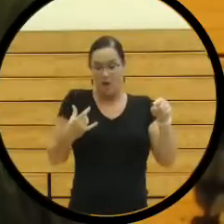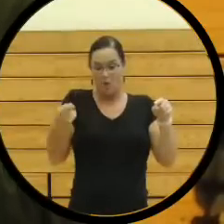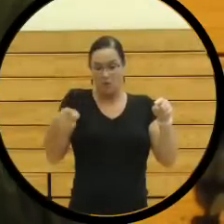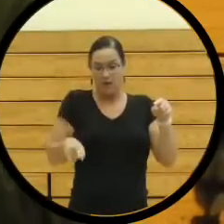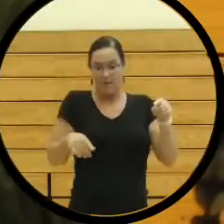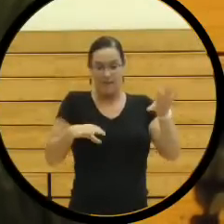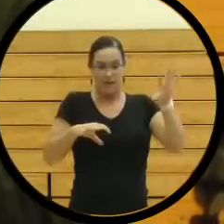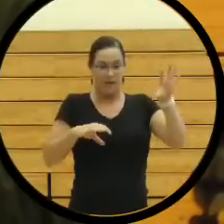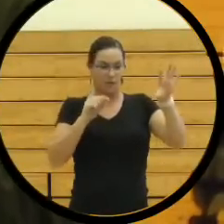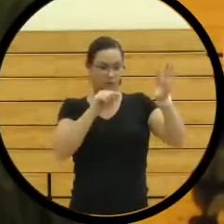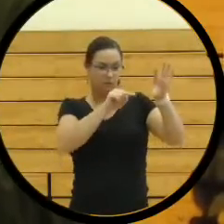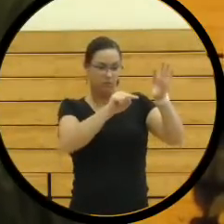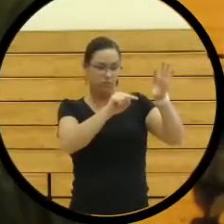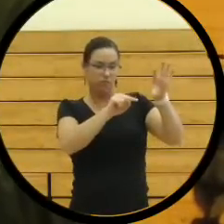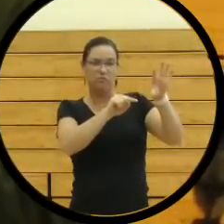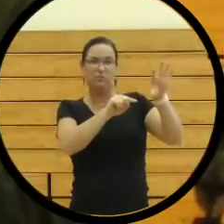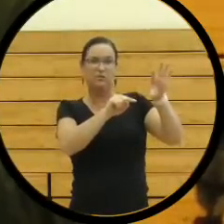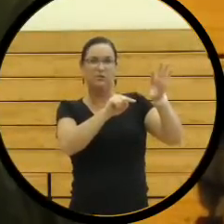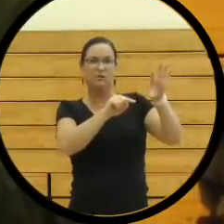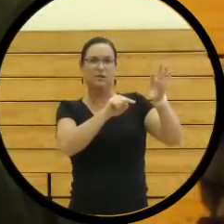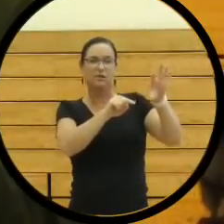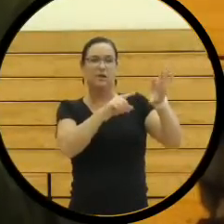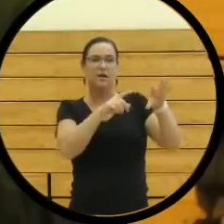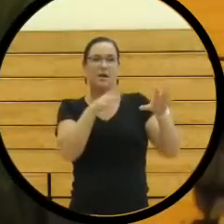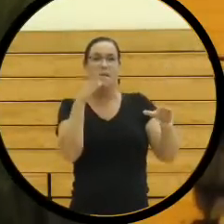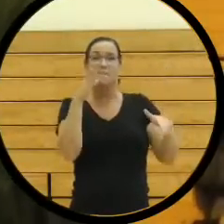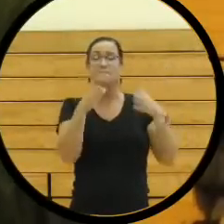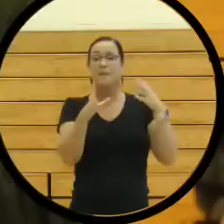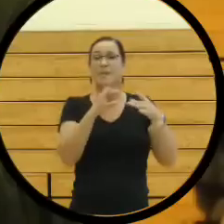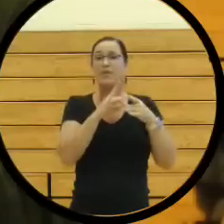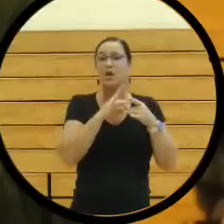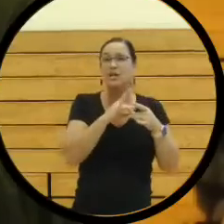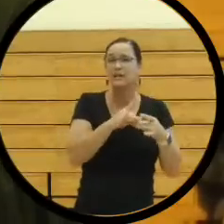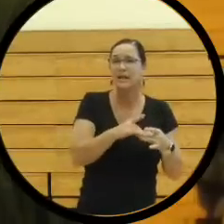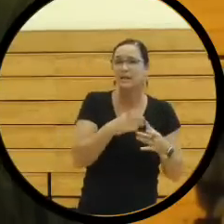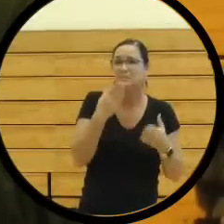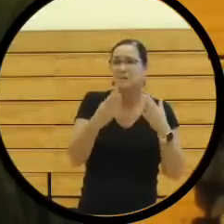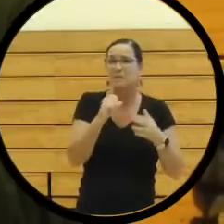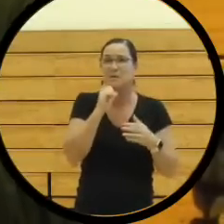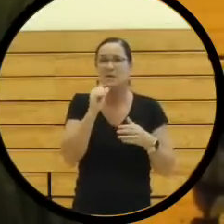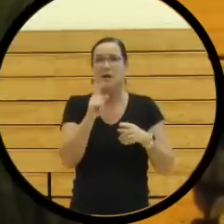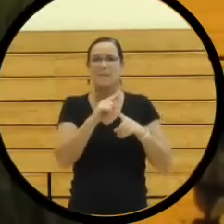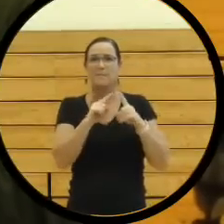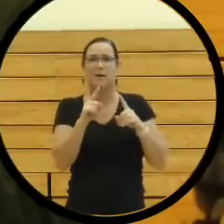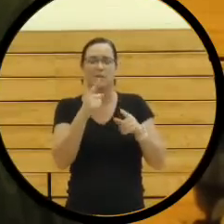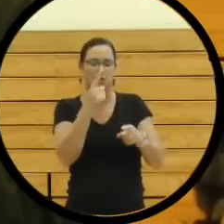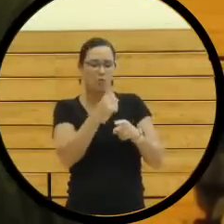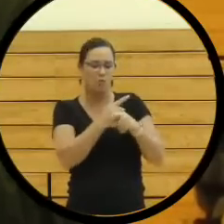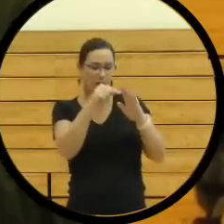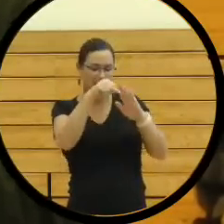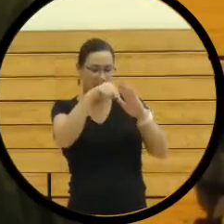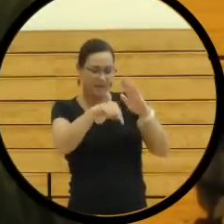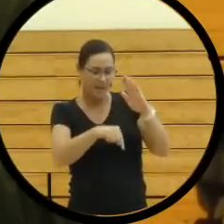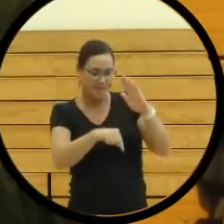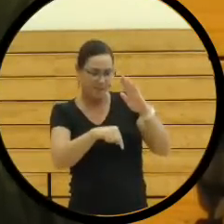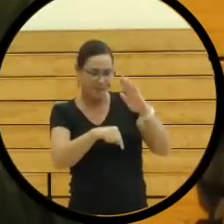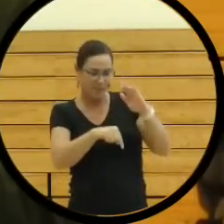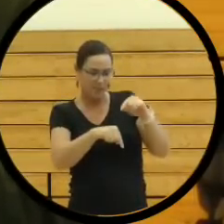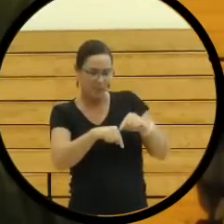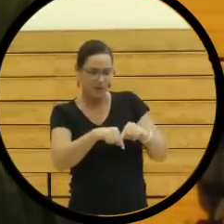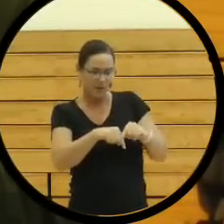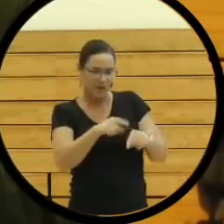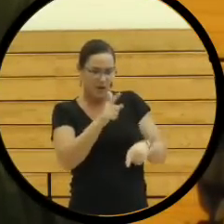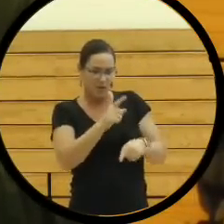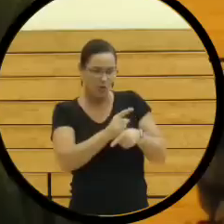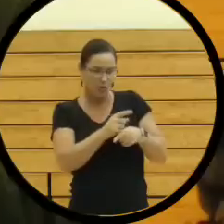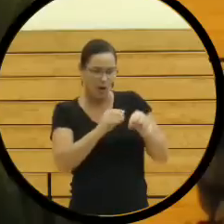similar area. And these may or may not be connected with those, but they're in about the right depth and about the right planar